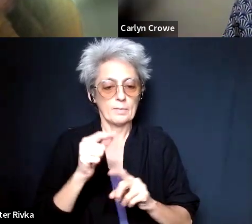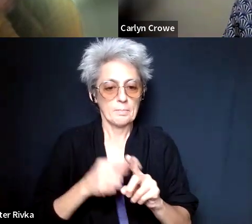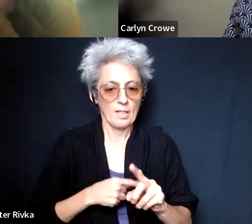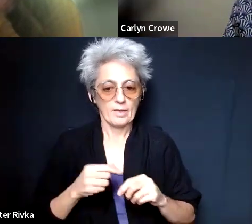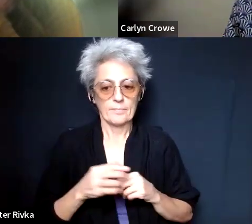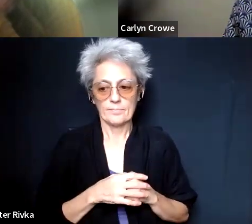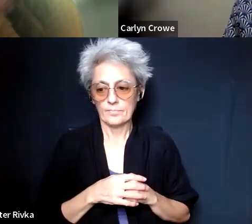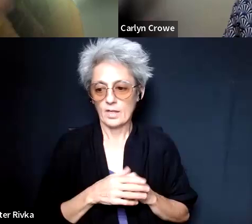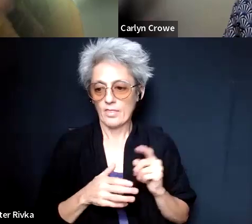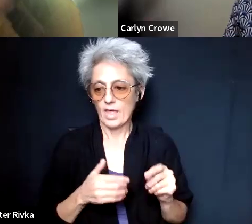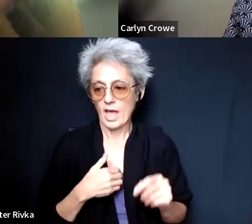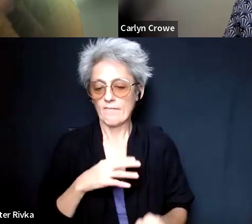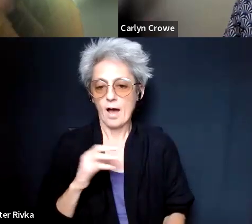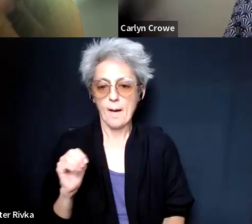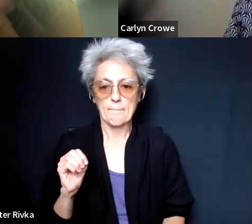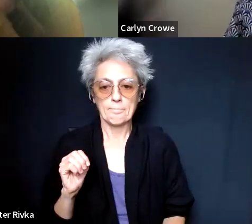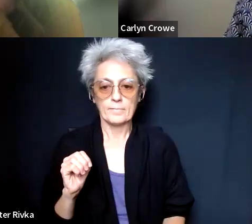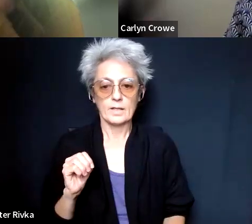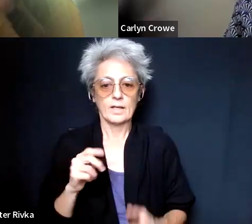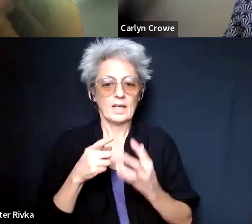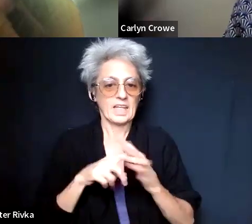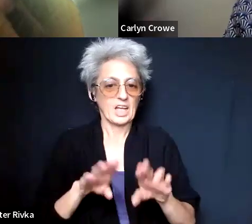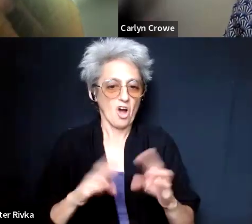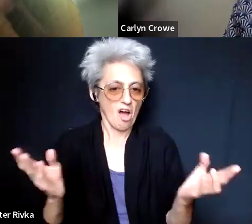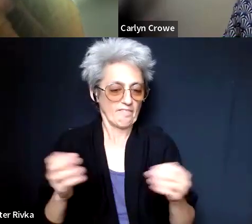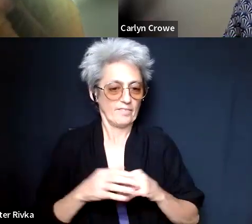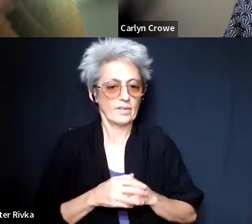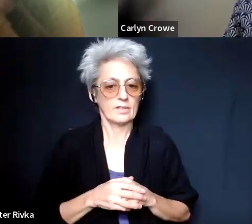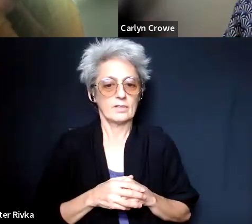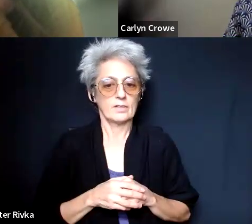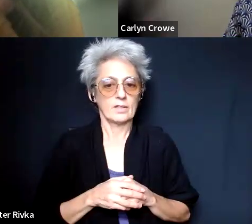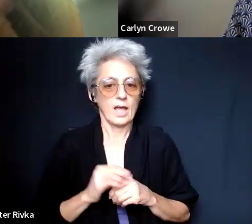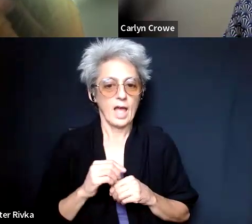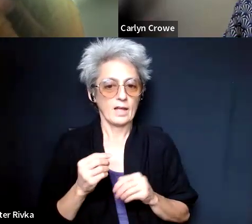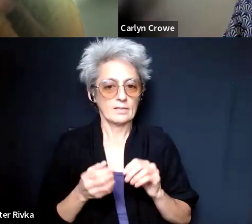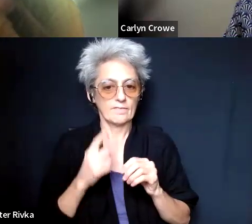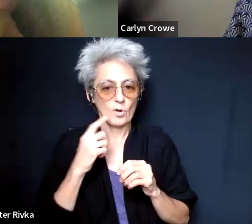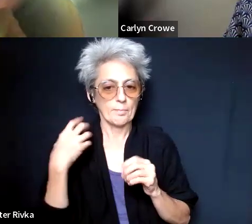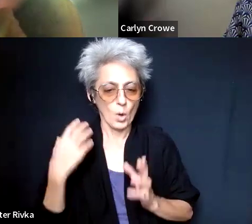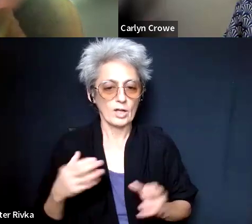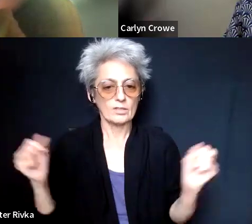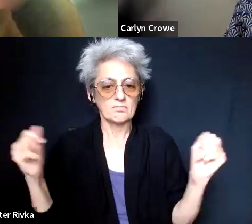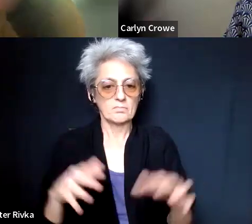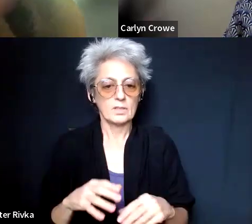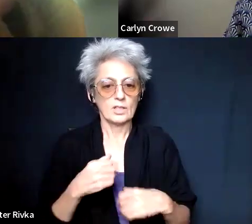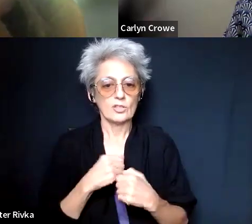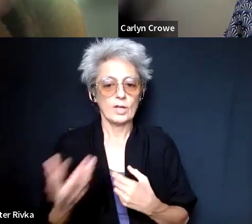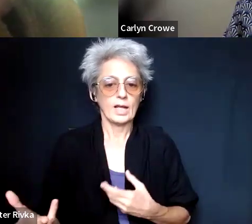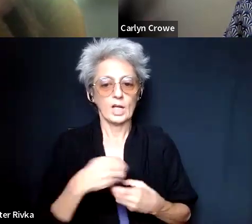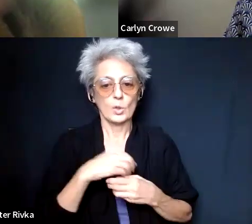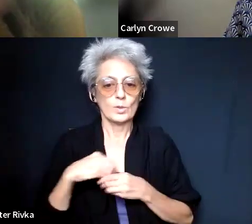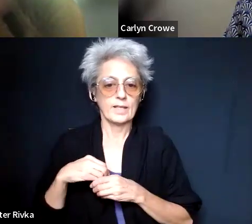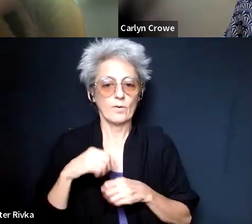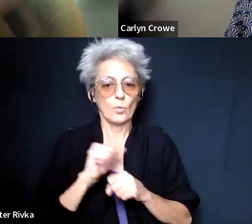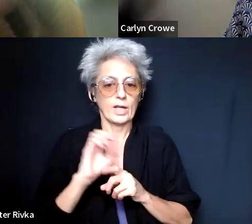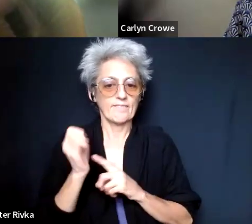have a kickoff and some webinars that are for employers for creating inclusive work environments. So I